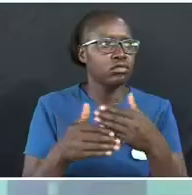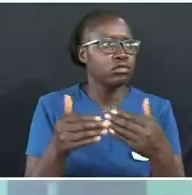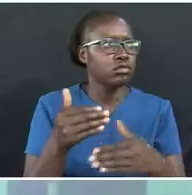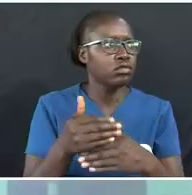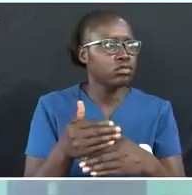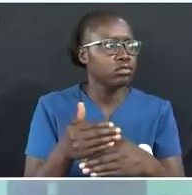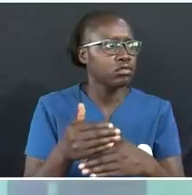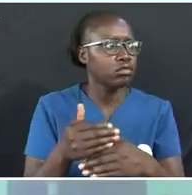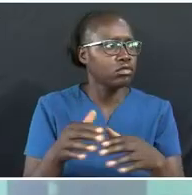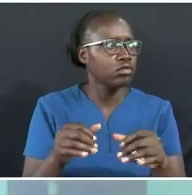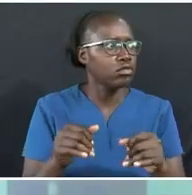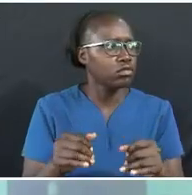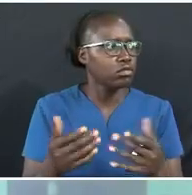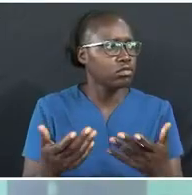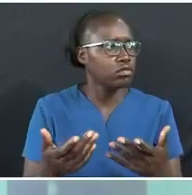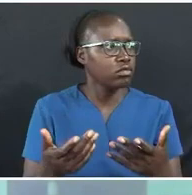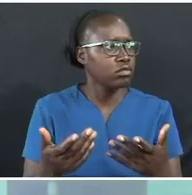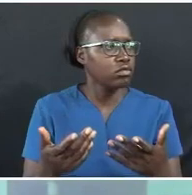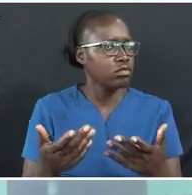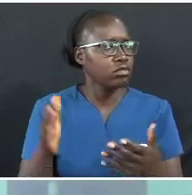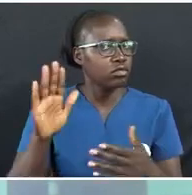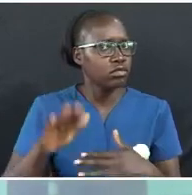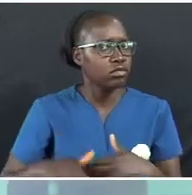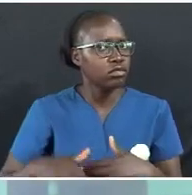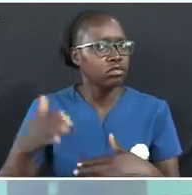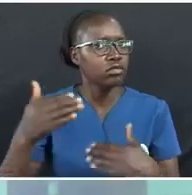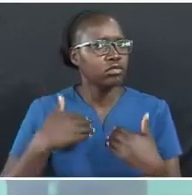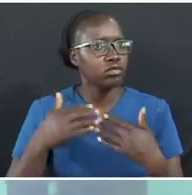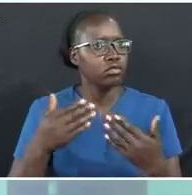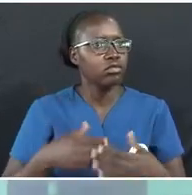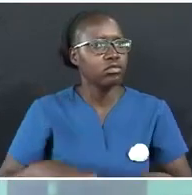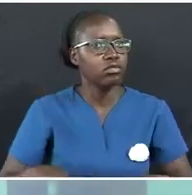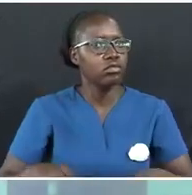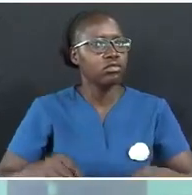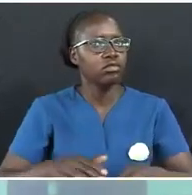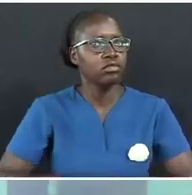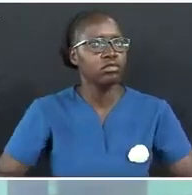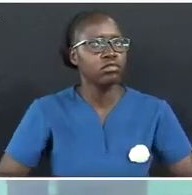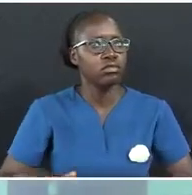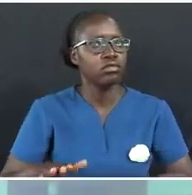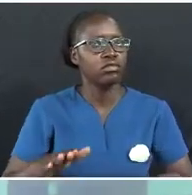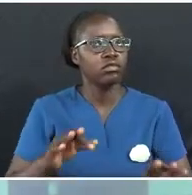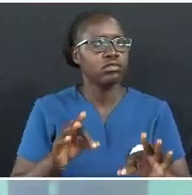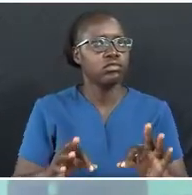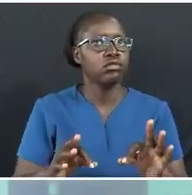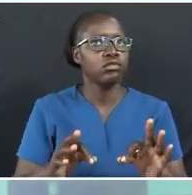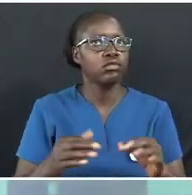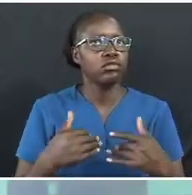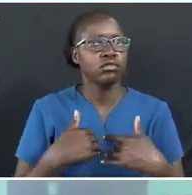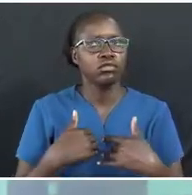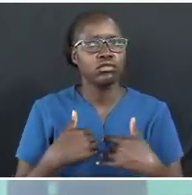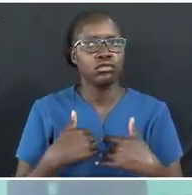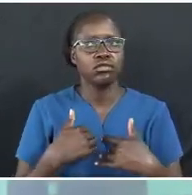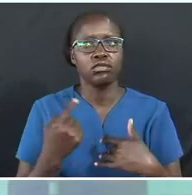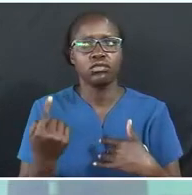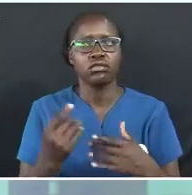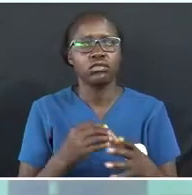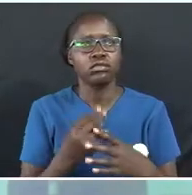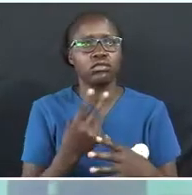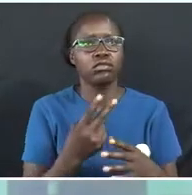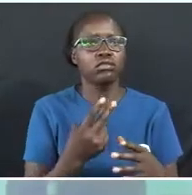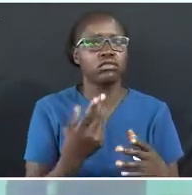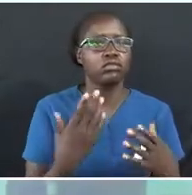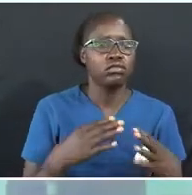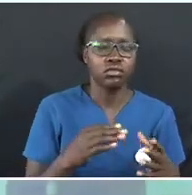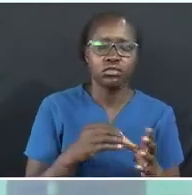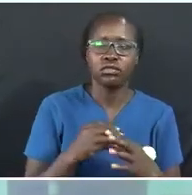pillars, but you know it doesn't have walls on the floor. And they were asking, you can be an individual, you can be one or two people, you can be a group,